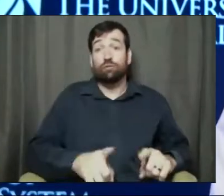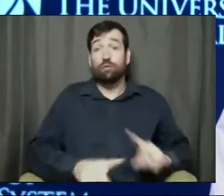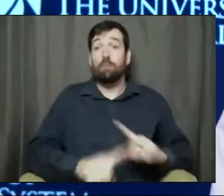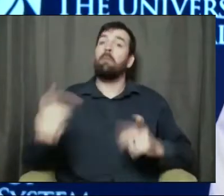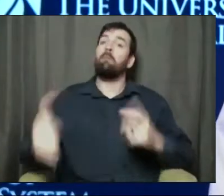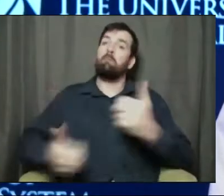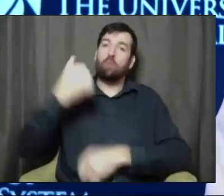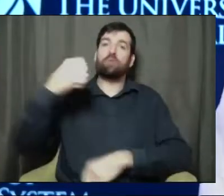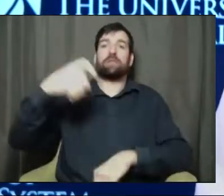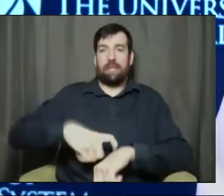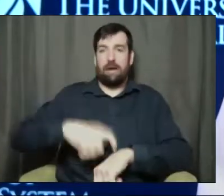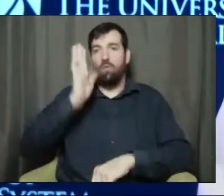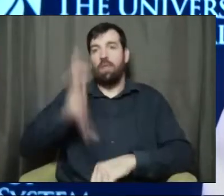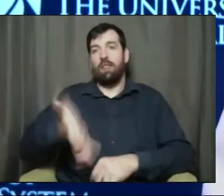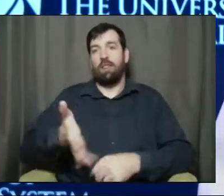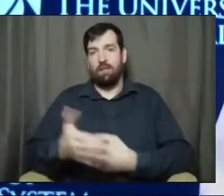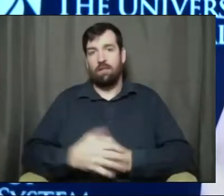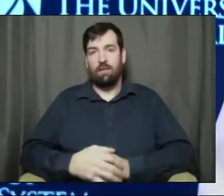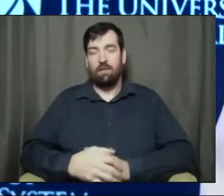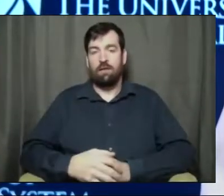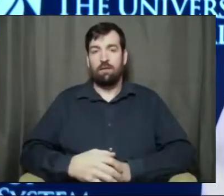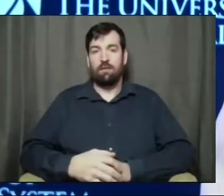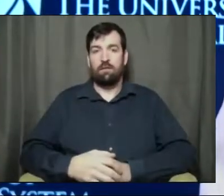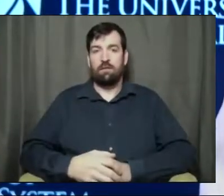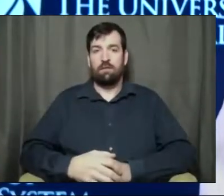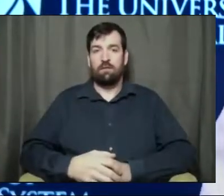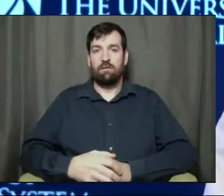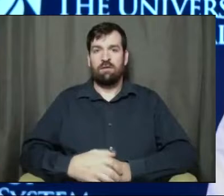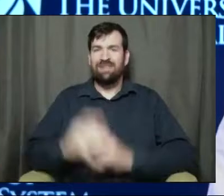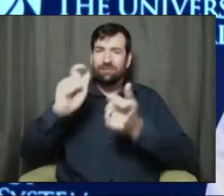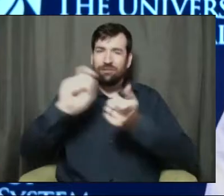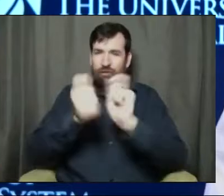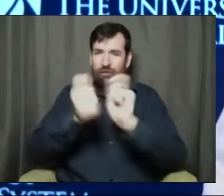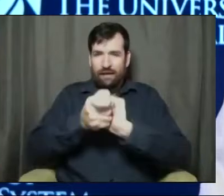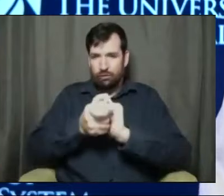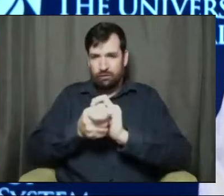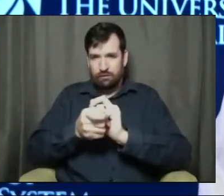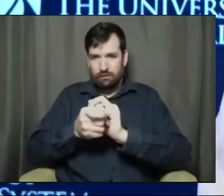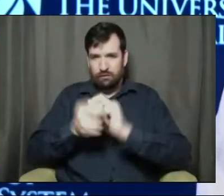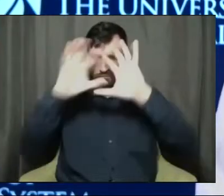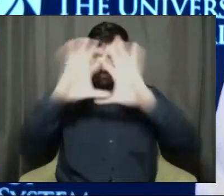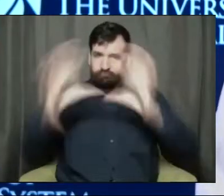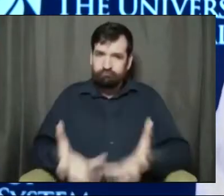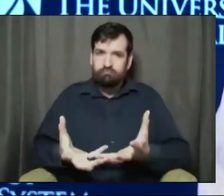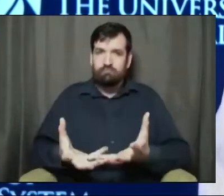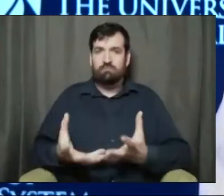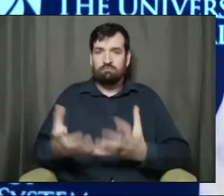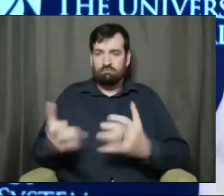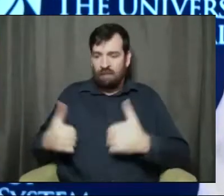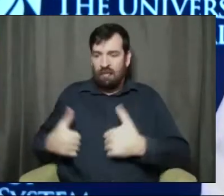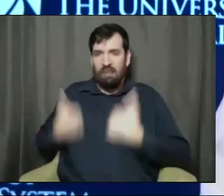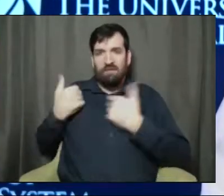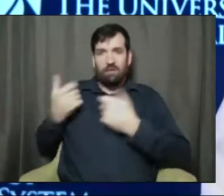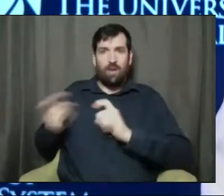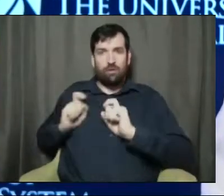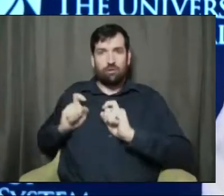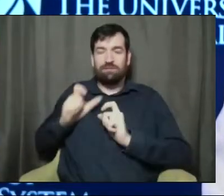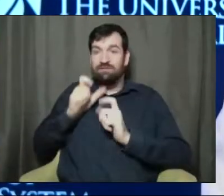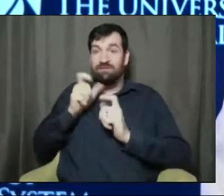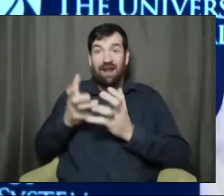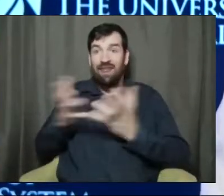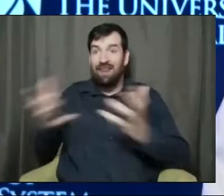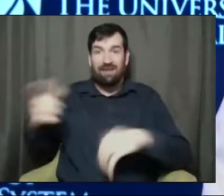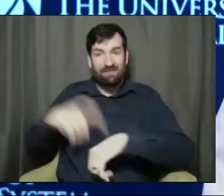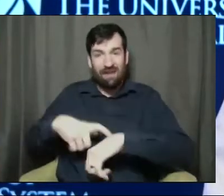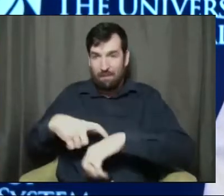So, and you know, it changes the whole dynamic, right? So you think about living donation. You don't spend a lot of time waiting on the wait list.